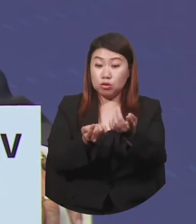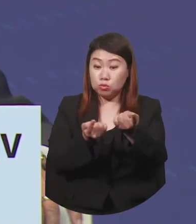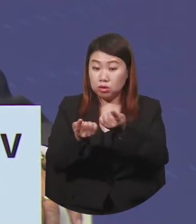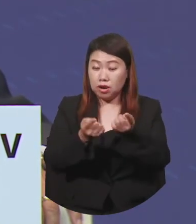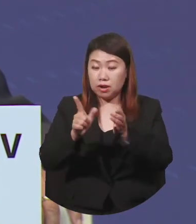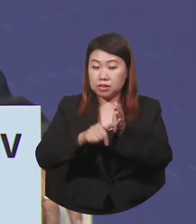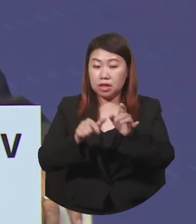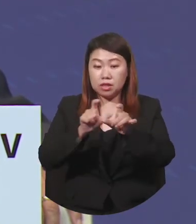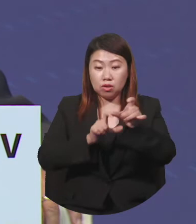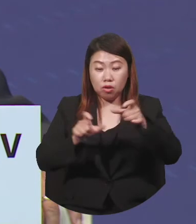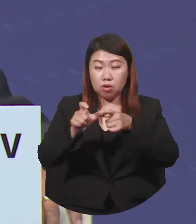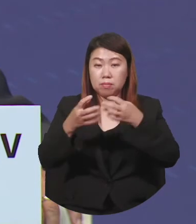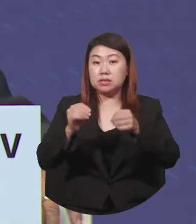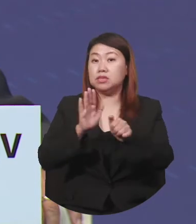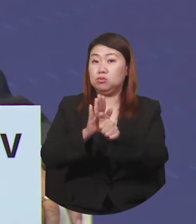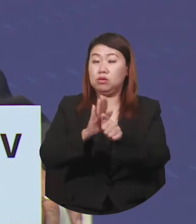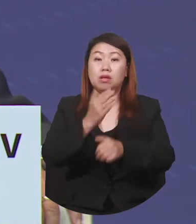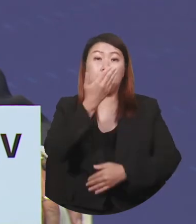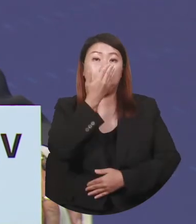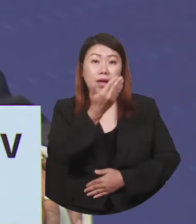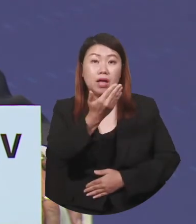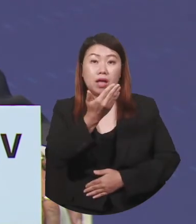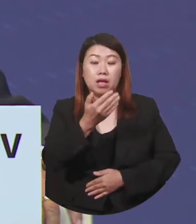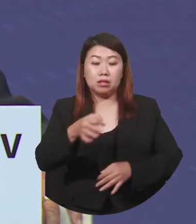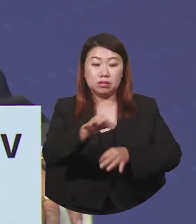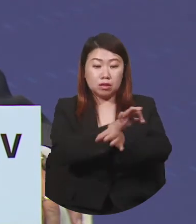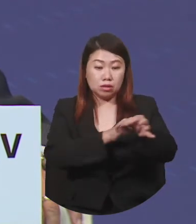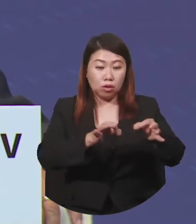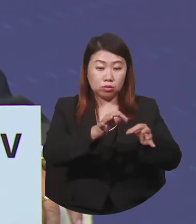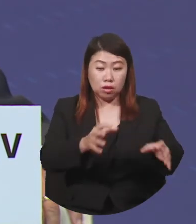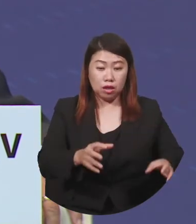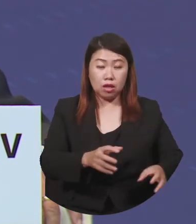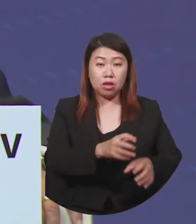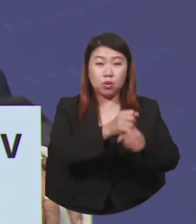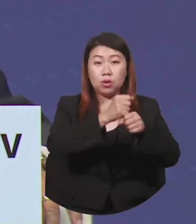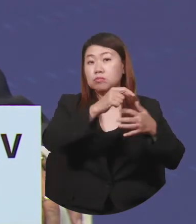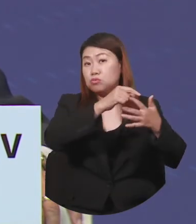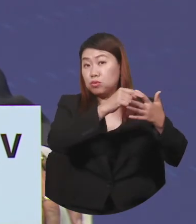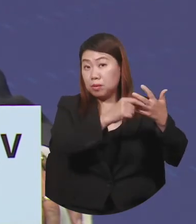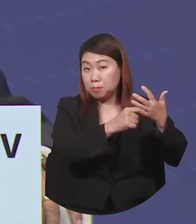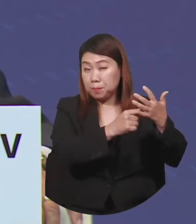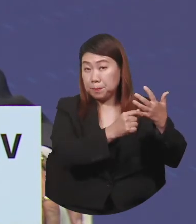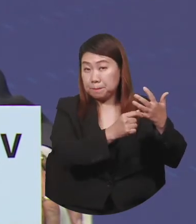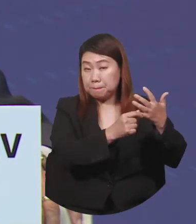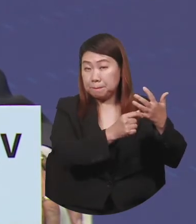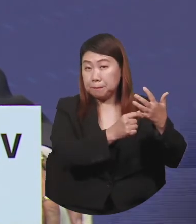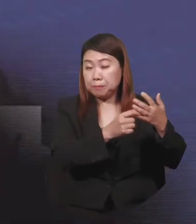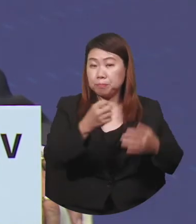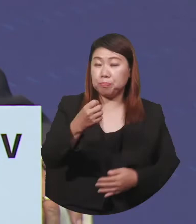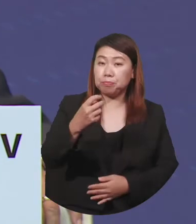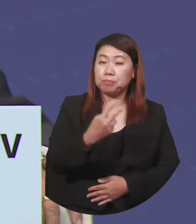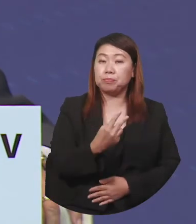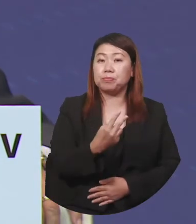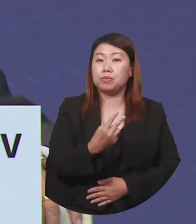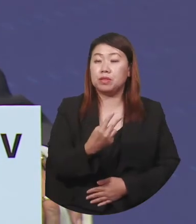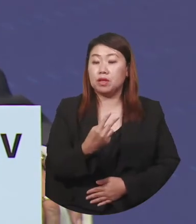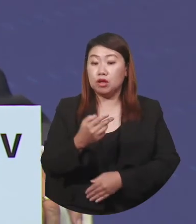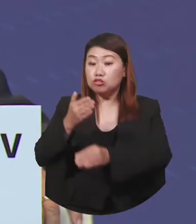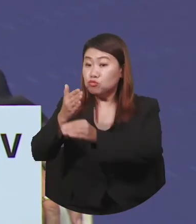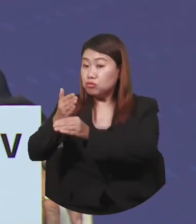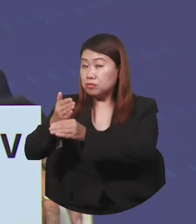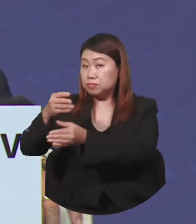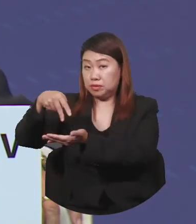integration programs, and as well as building trust, being as a neutral